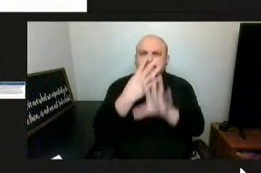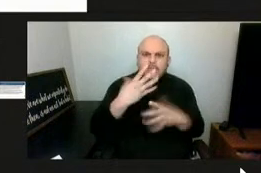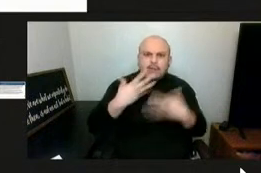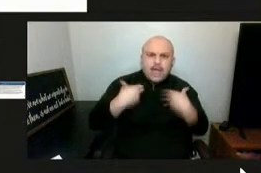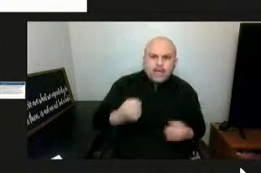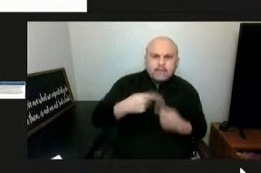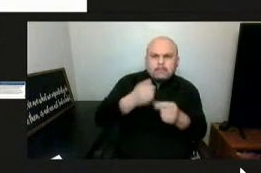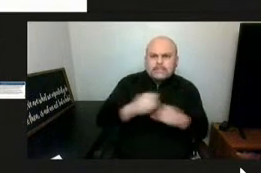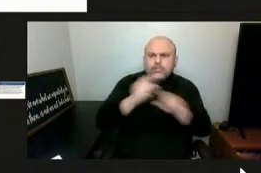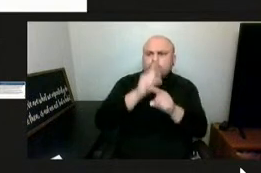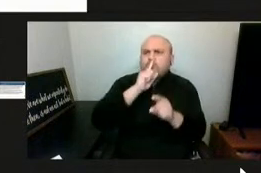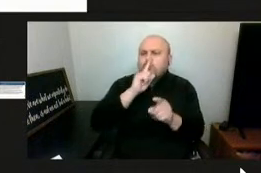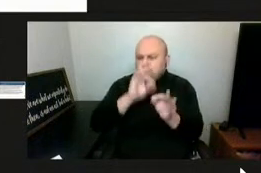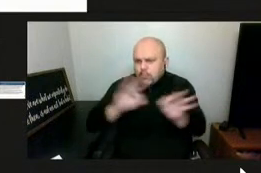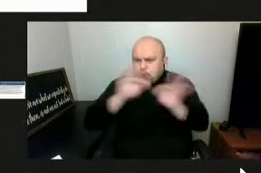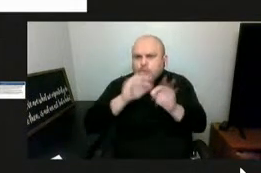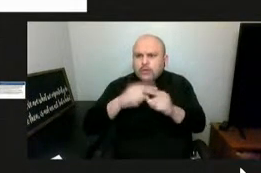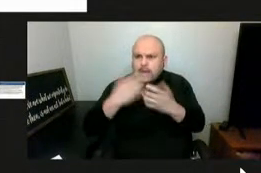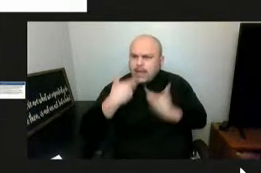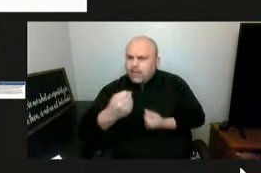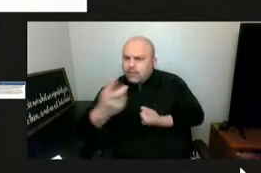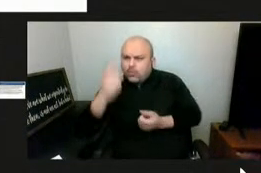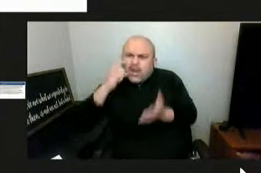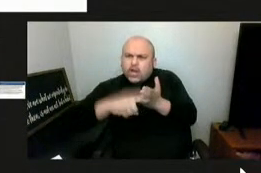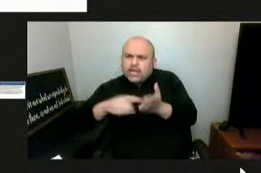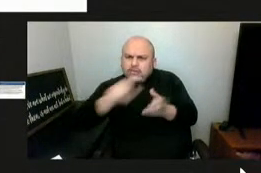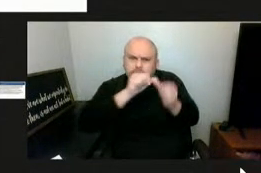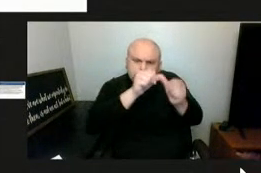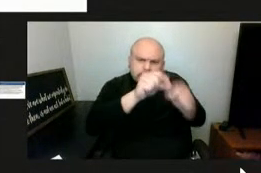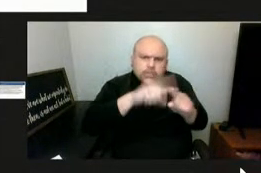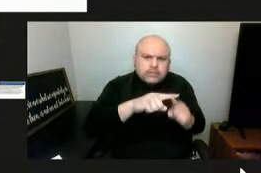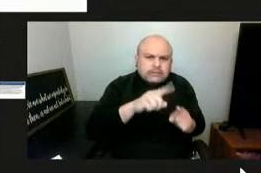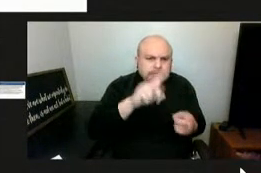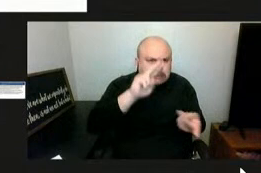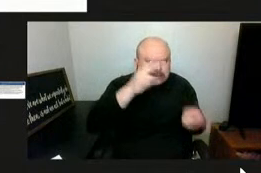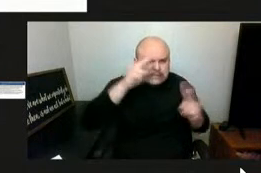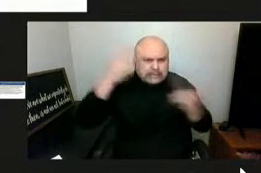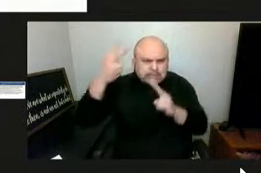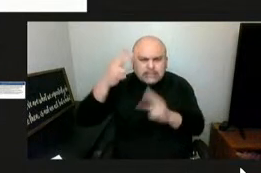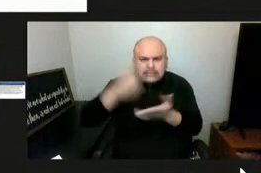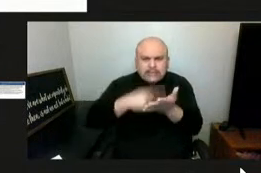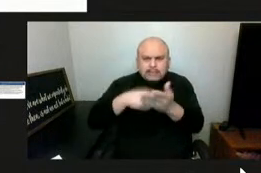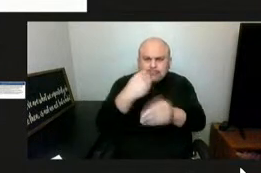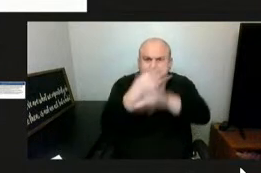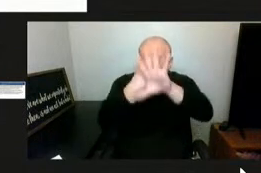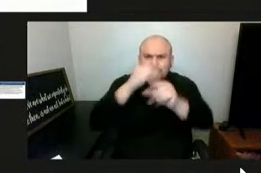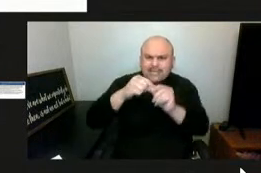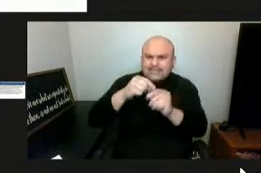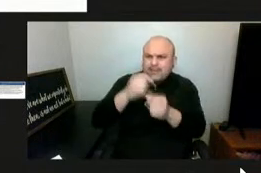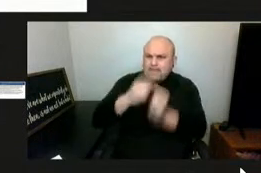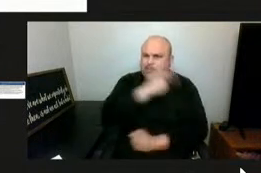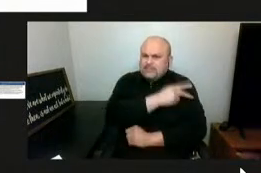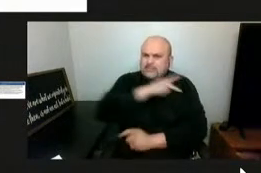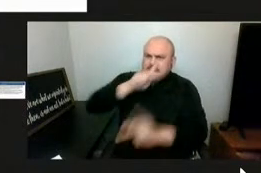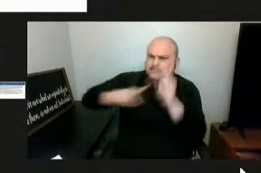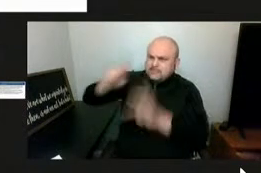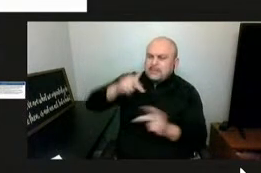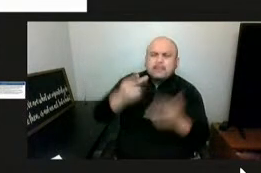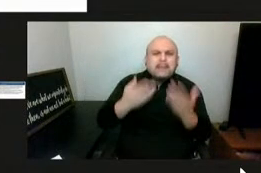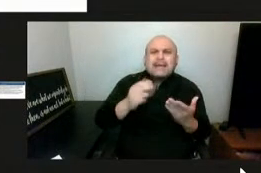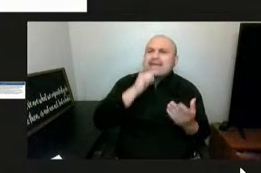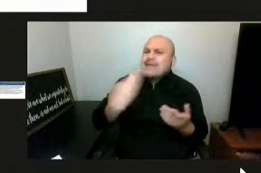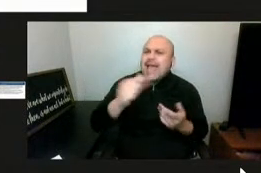health services, recognizing the continued misunderstanding of telehealth amongst consumers, the fact that it's not a replacement,